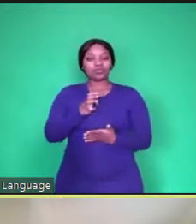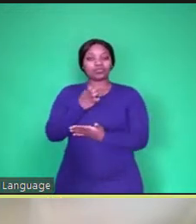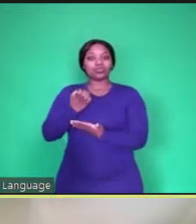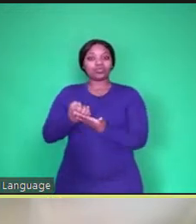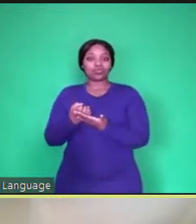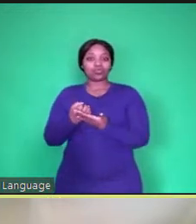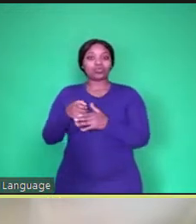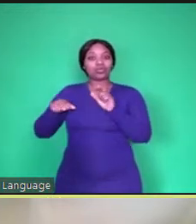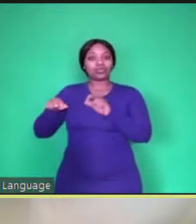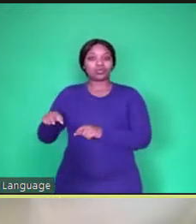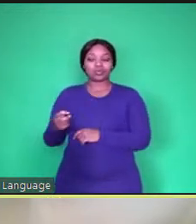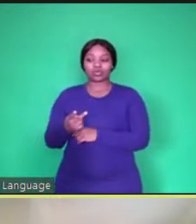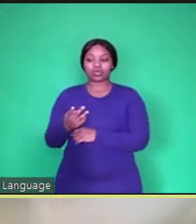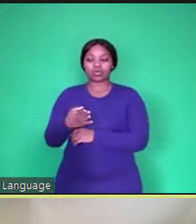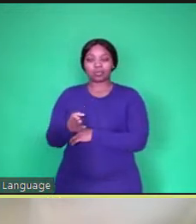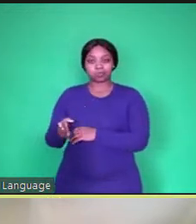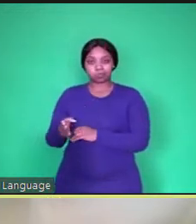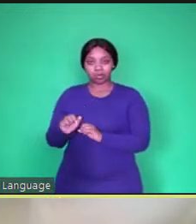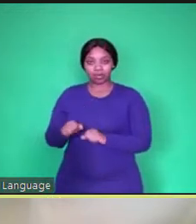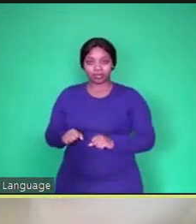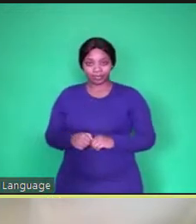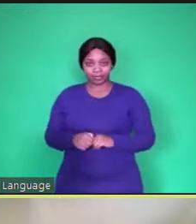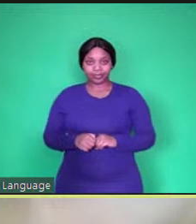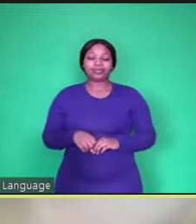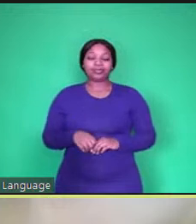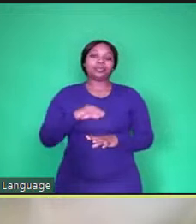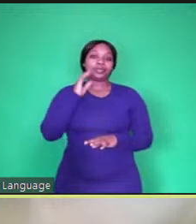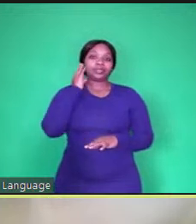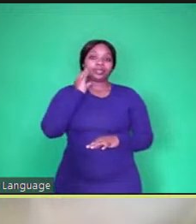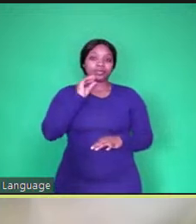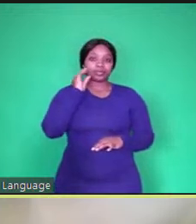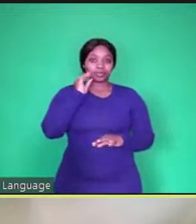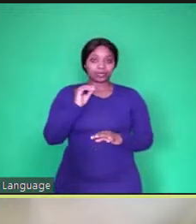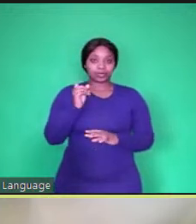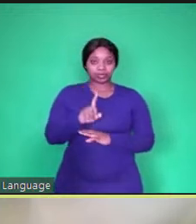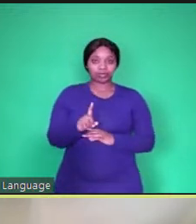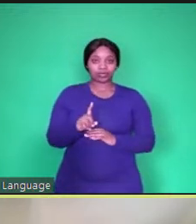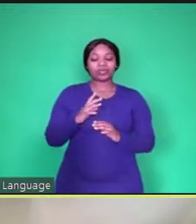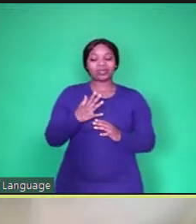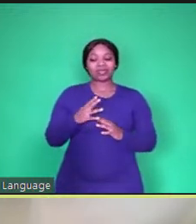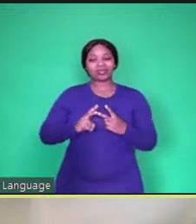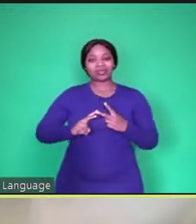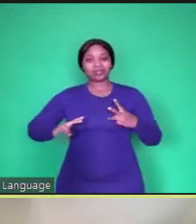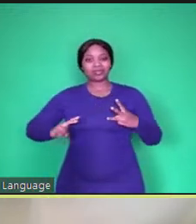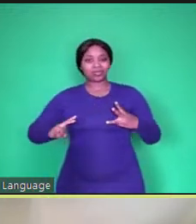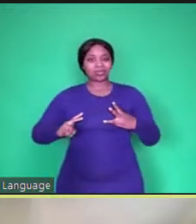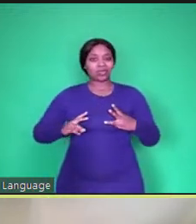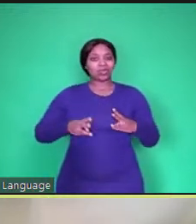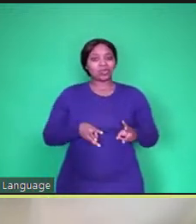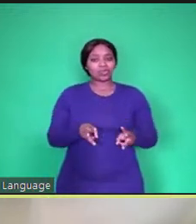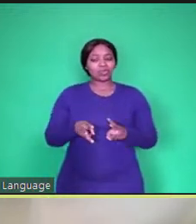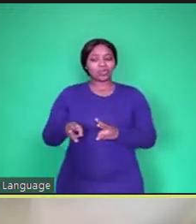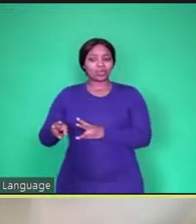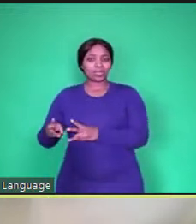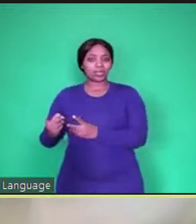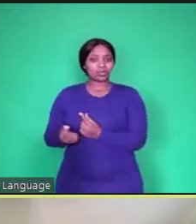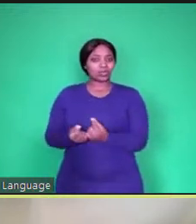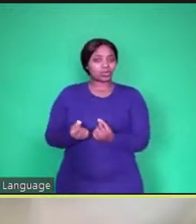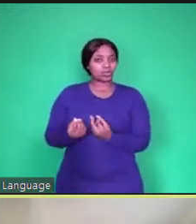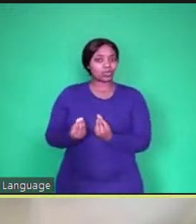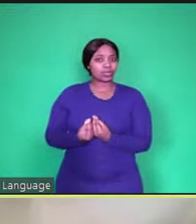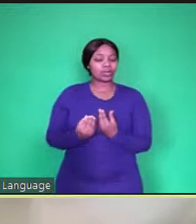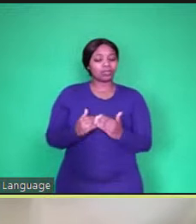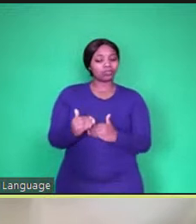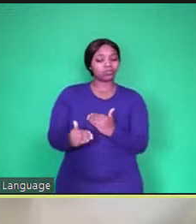socially. Experience of internal migration may be very heterogeneous as per the observations such as for